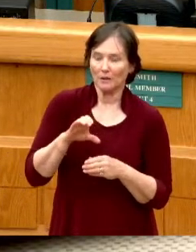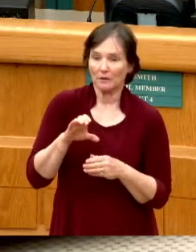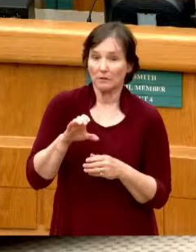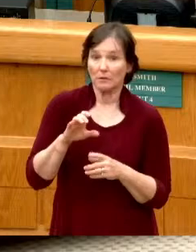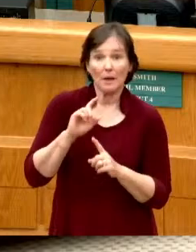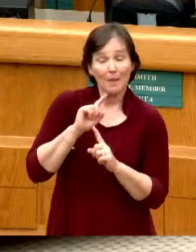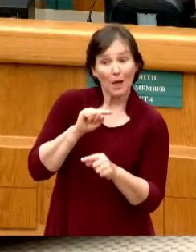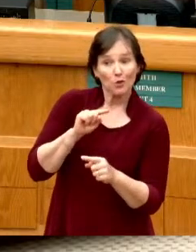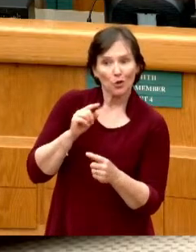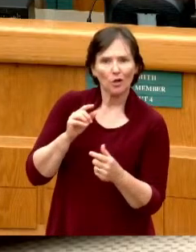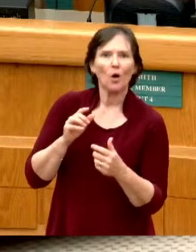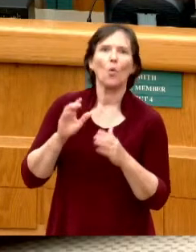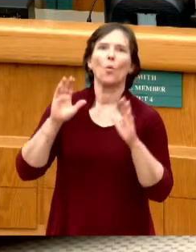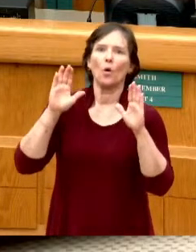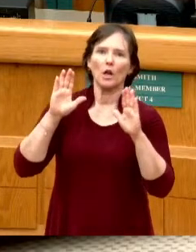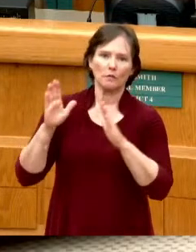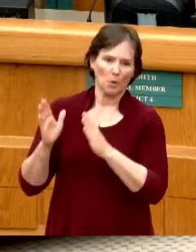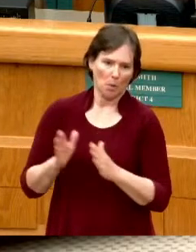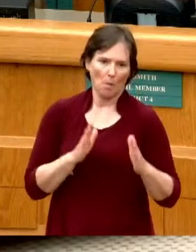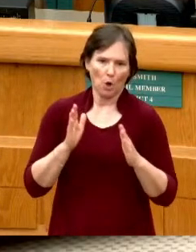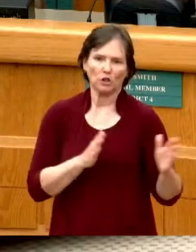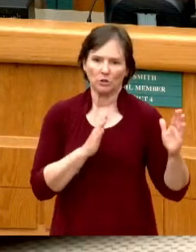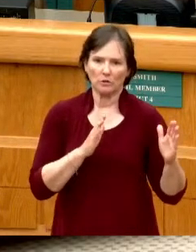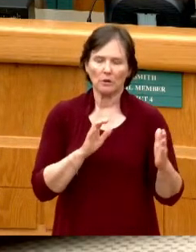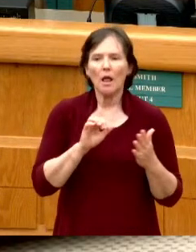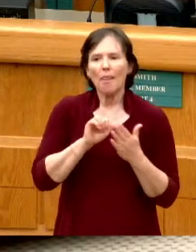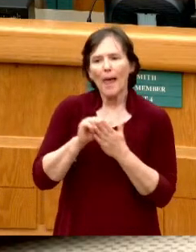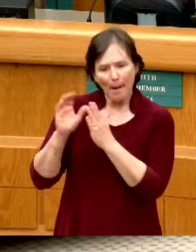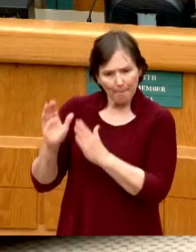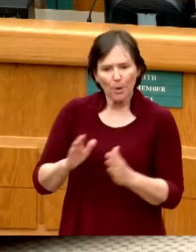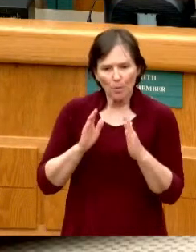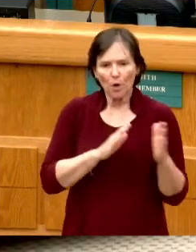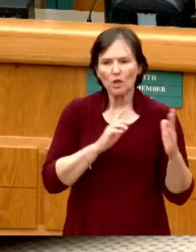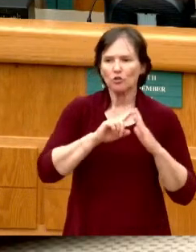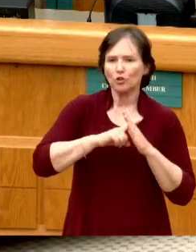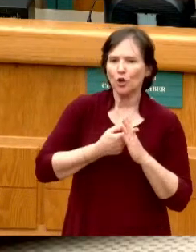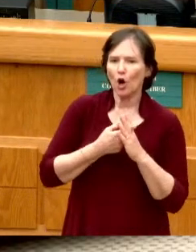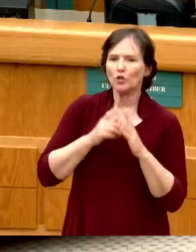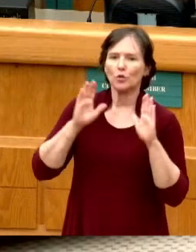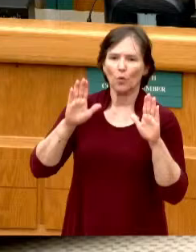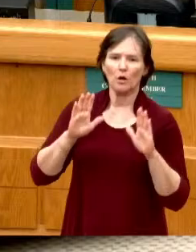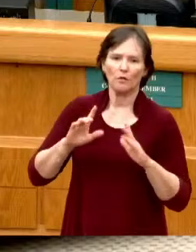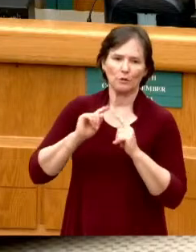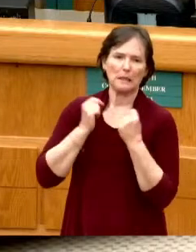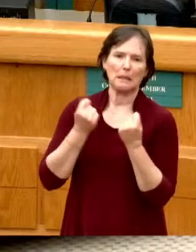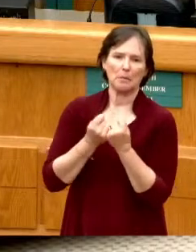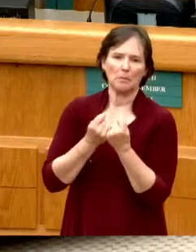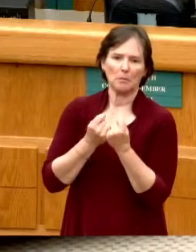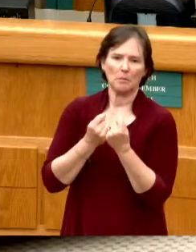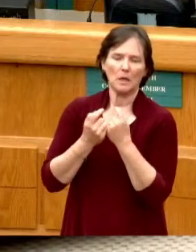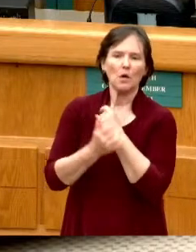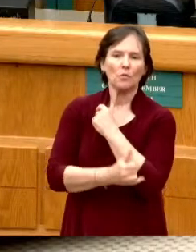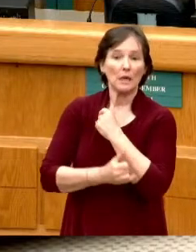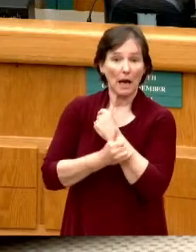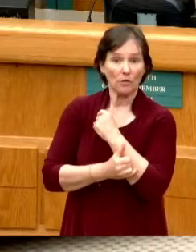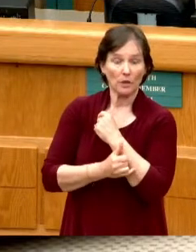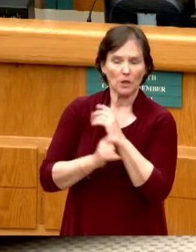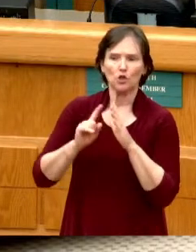preparation. That preparation starts with a great team. At the county, we started off with myself and 3